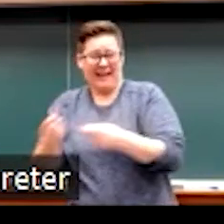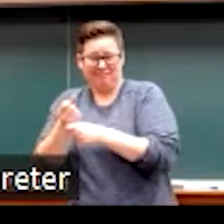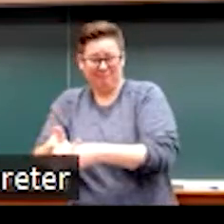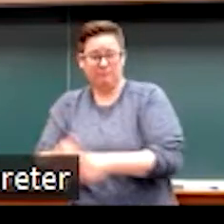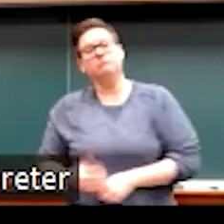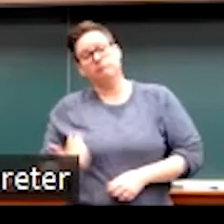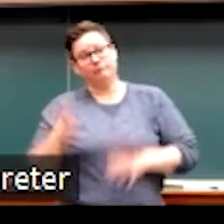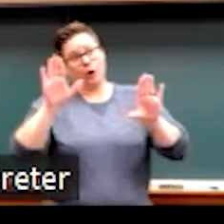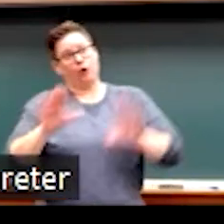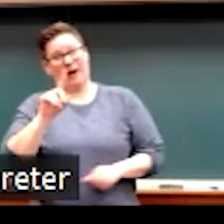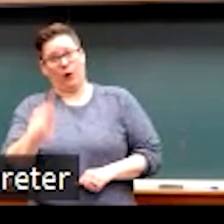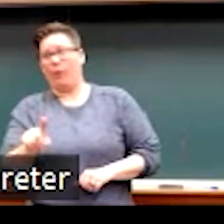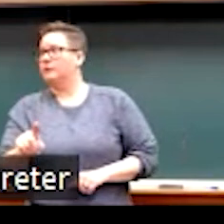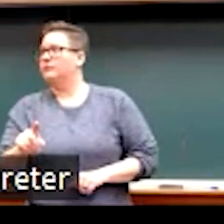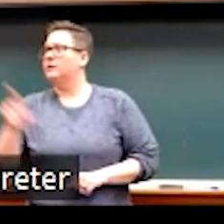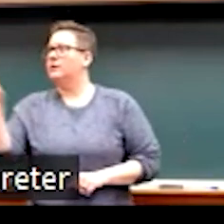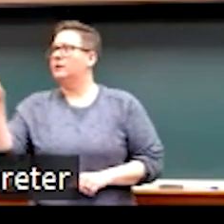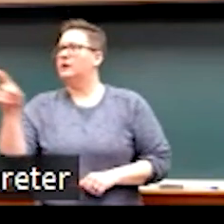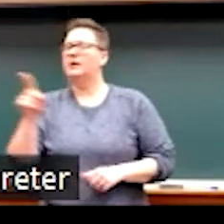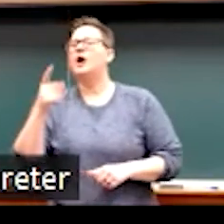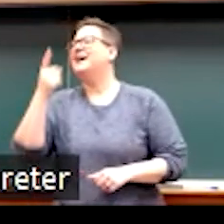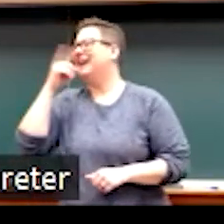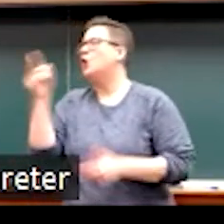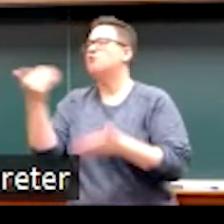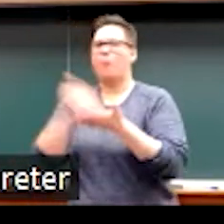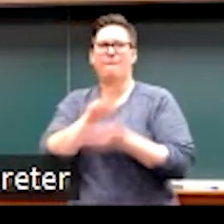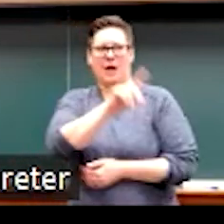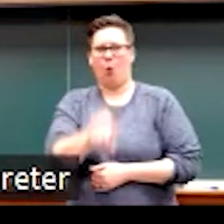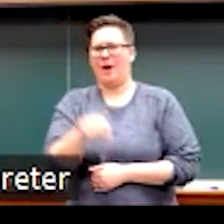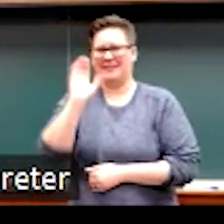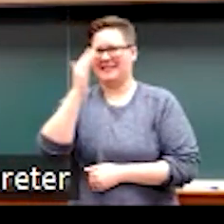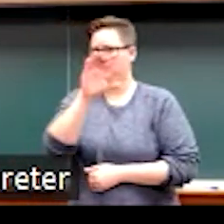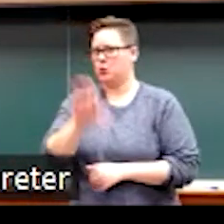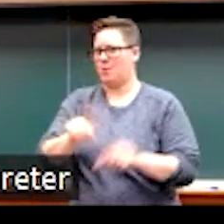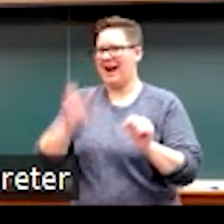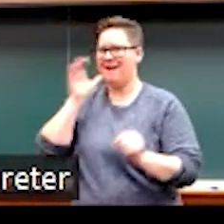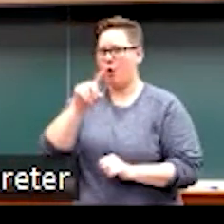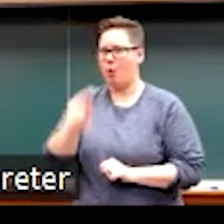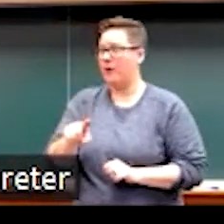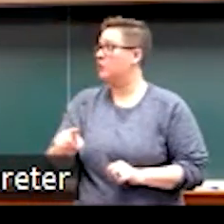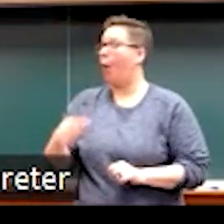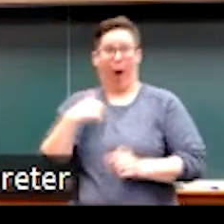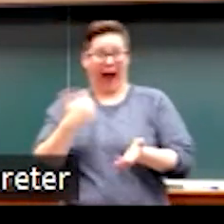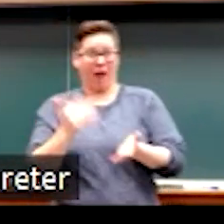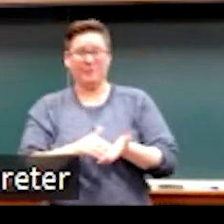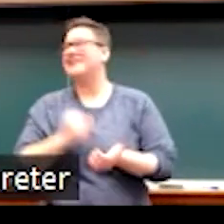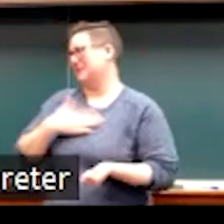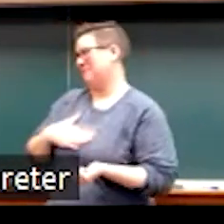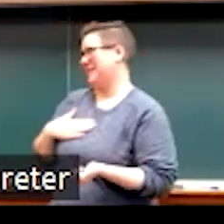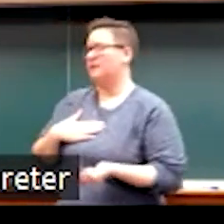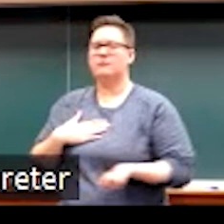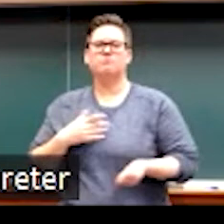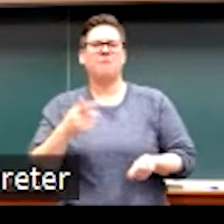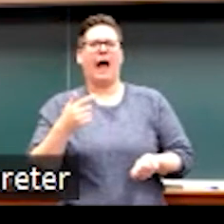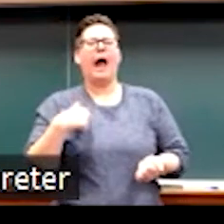Yeah, that's a great question and a great Sorry to point. interrupt. Could I invite you to please repeat the question for folks on Zoom? Oh, may I repeat it? Please. Let